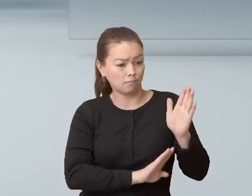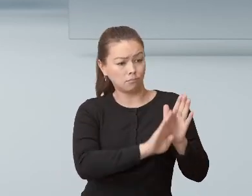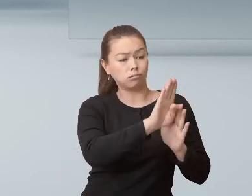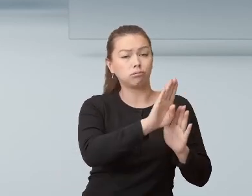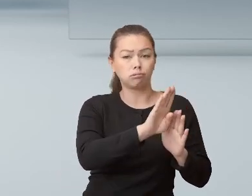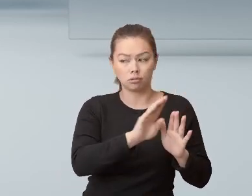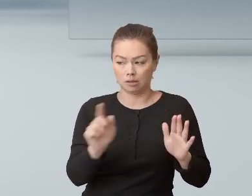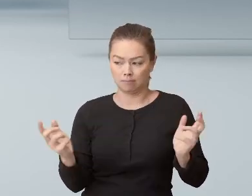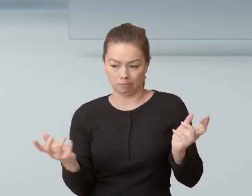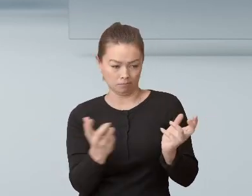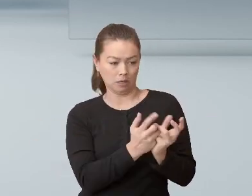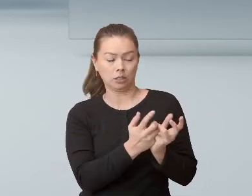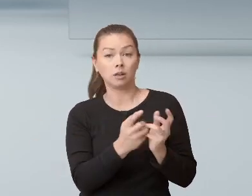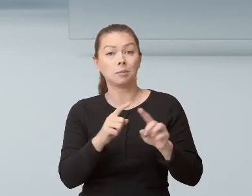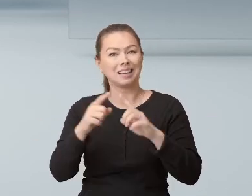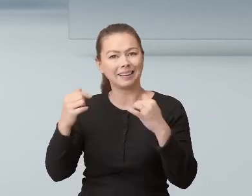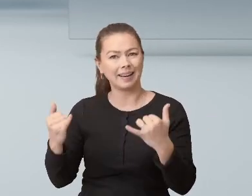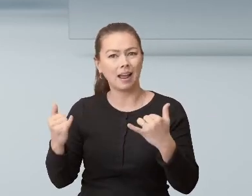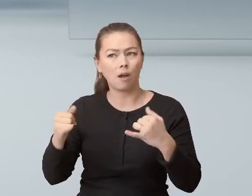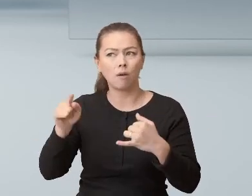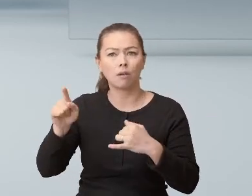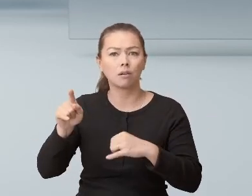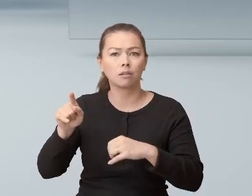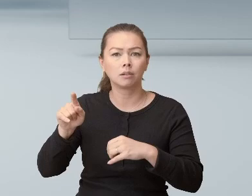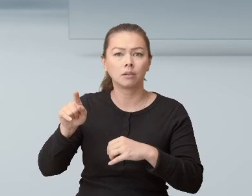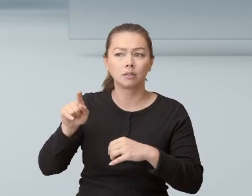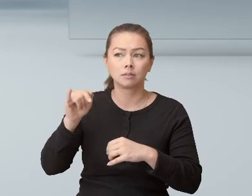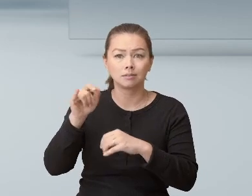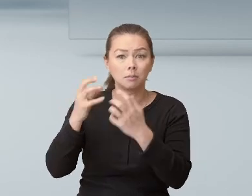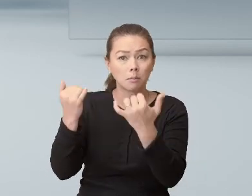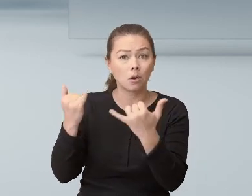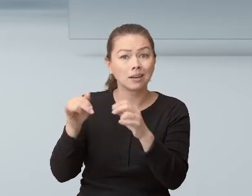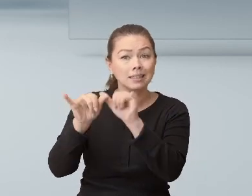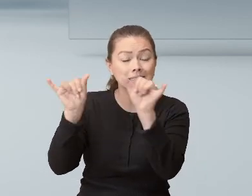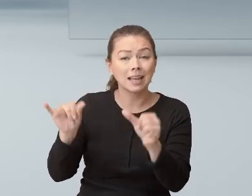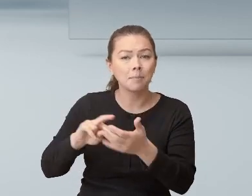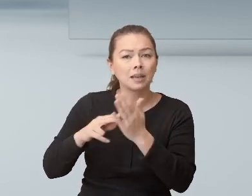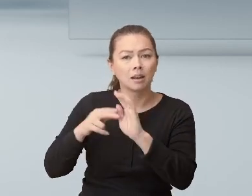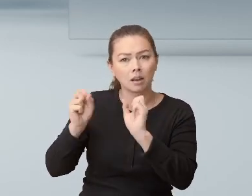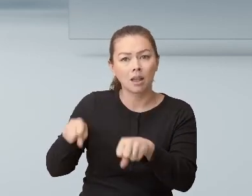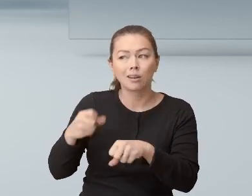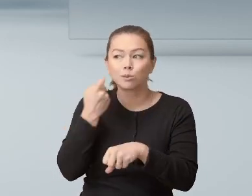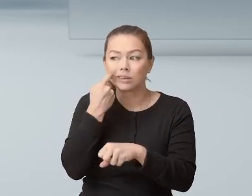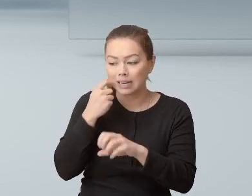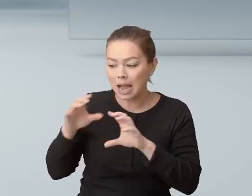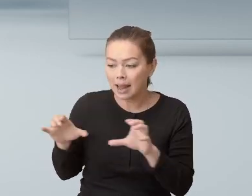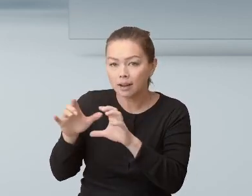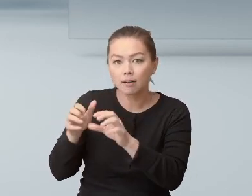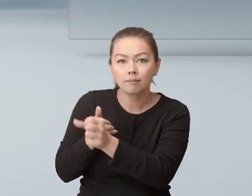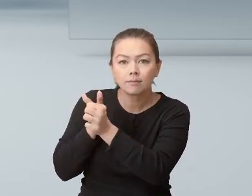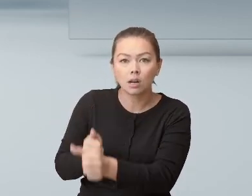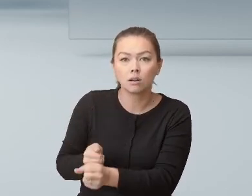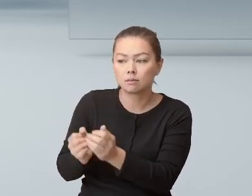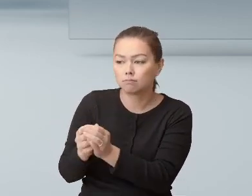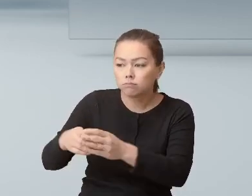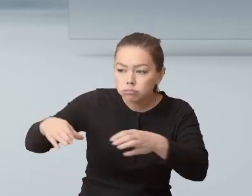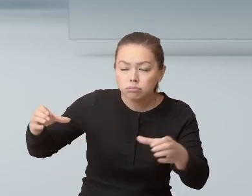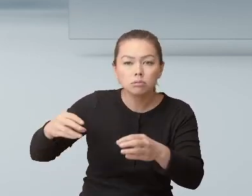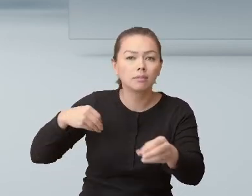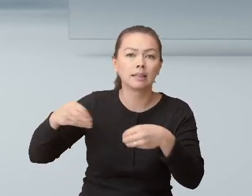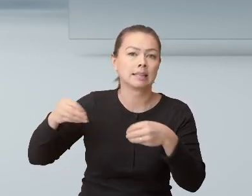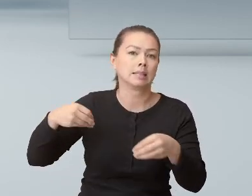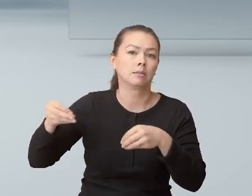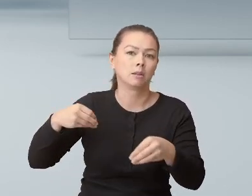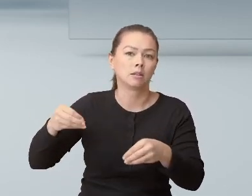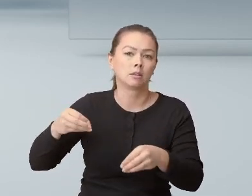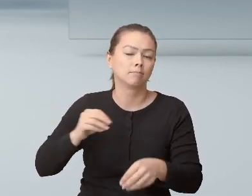based on the recent activity within the platform. So that's a really important and powerful feature of being in a cloud ERP. That's